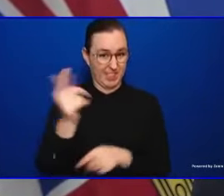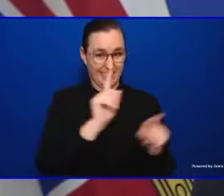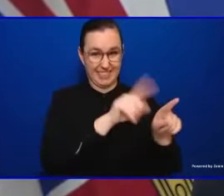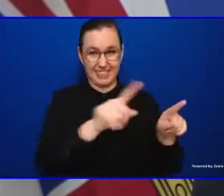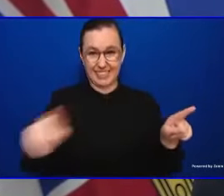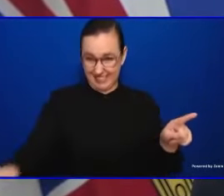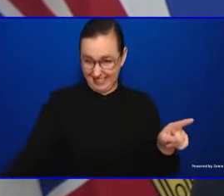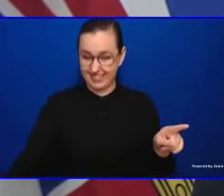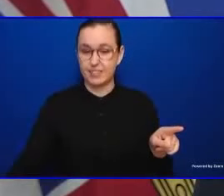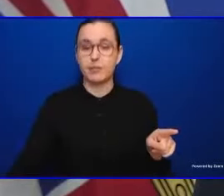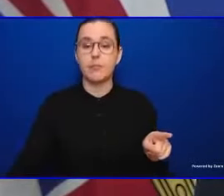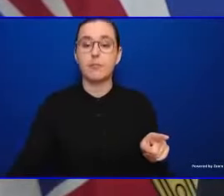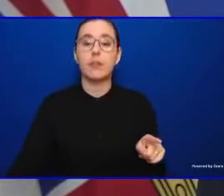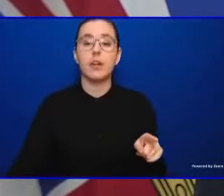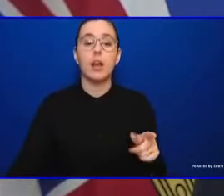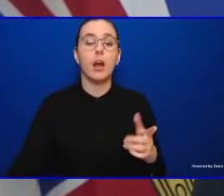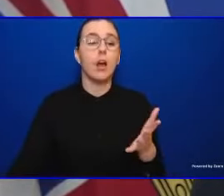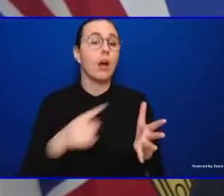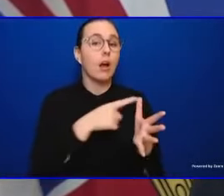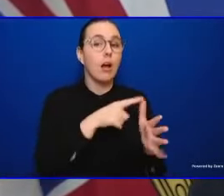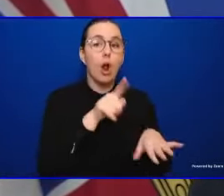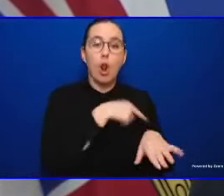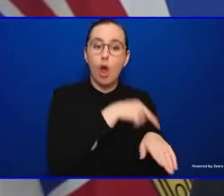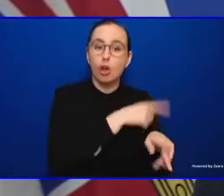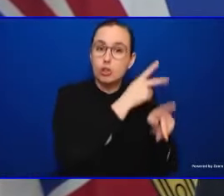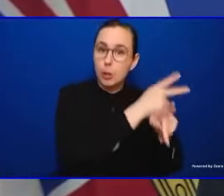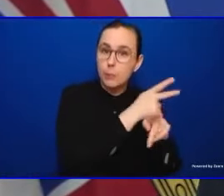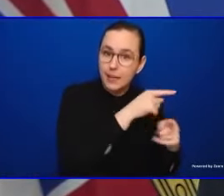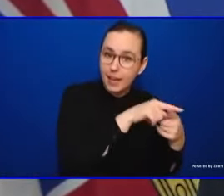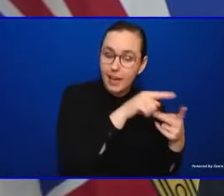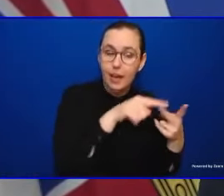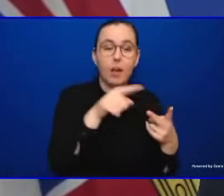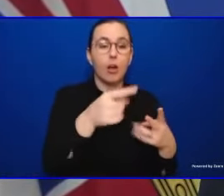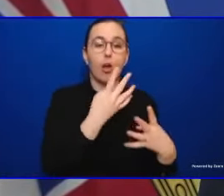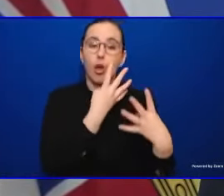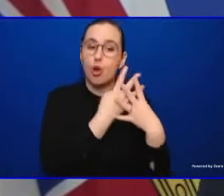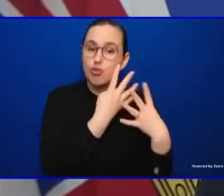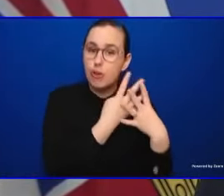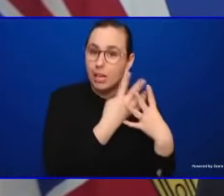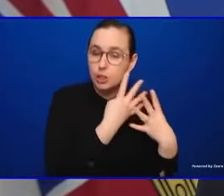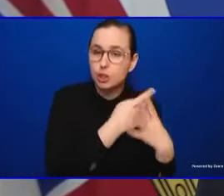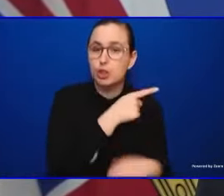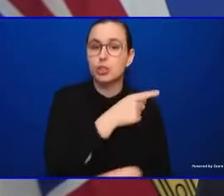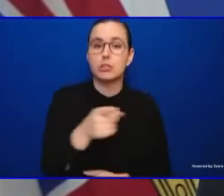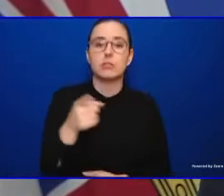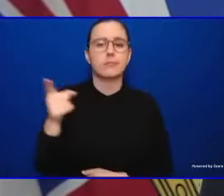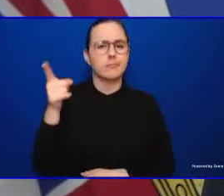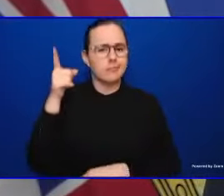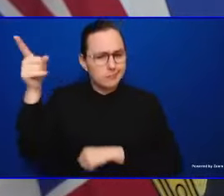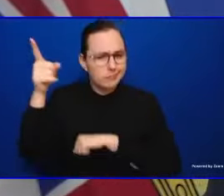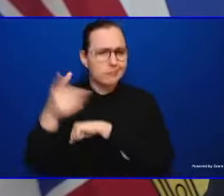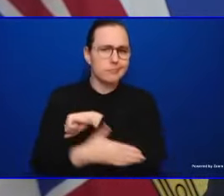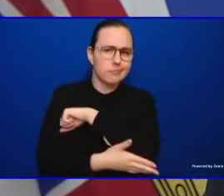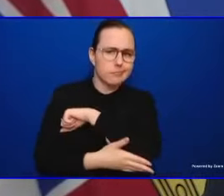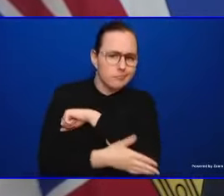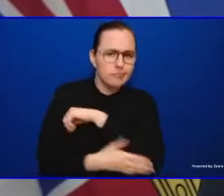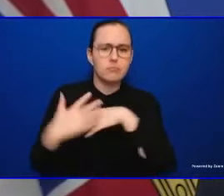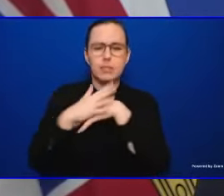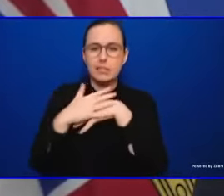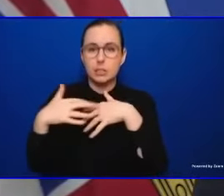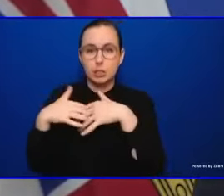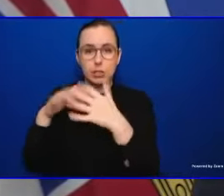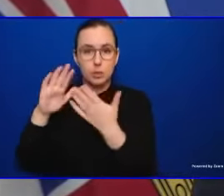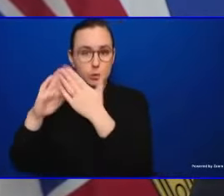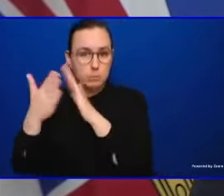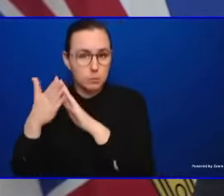cluster management, and businesses and organizations through the point-of-care screening program. On December 21st, we outlined a plan to